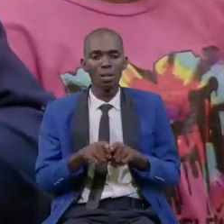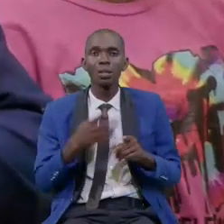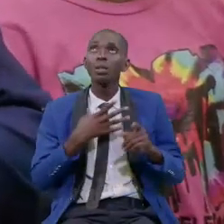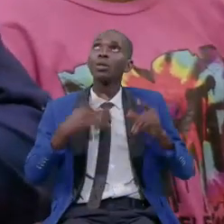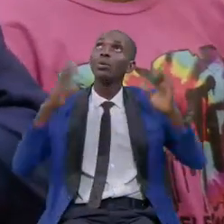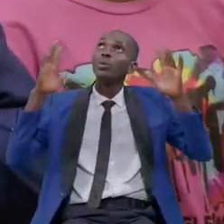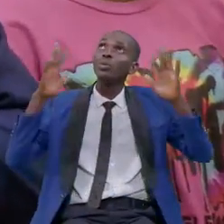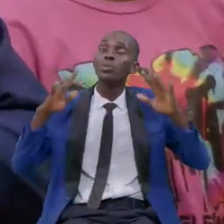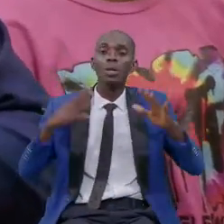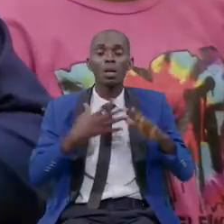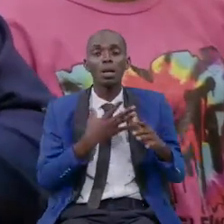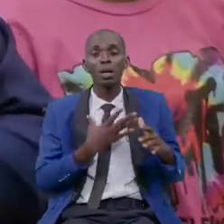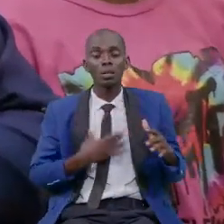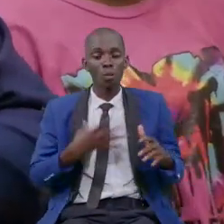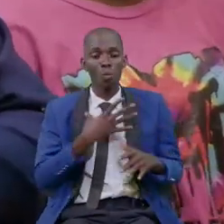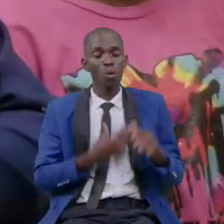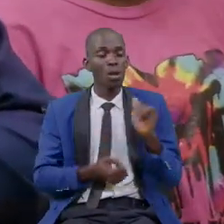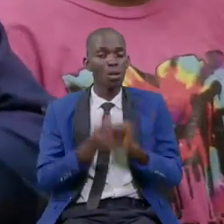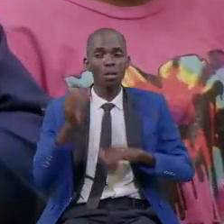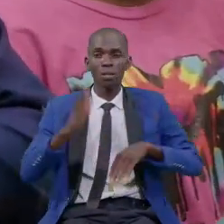whiter than snow.